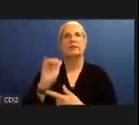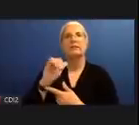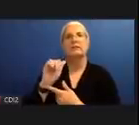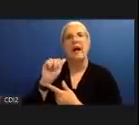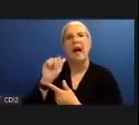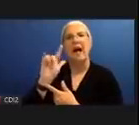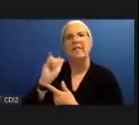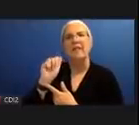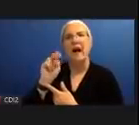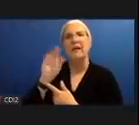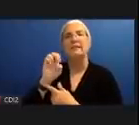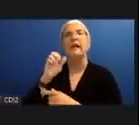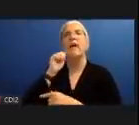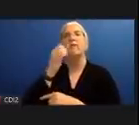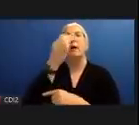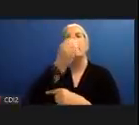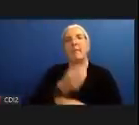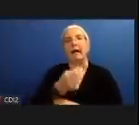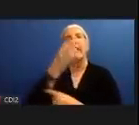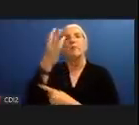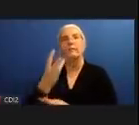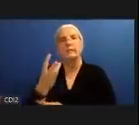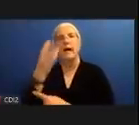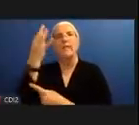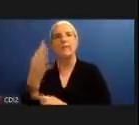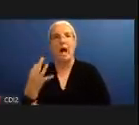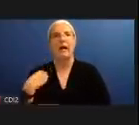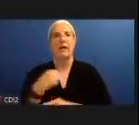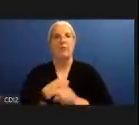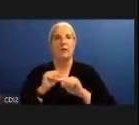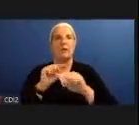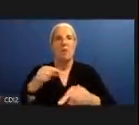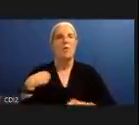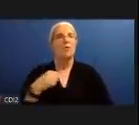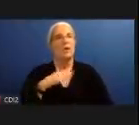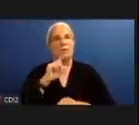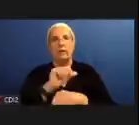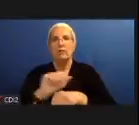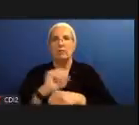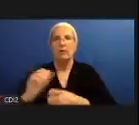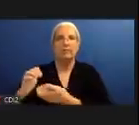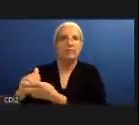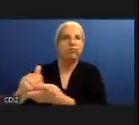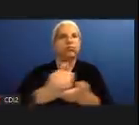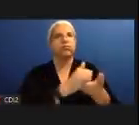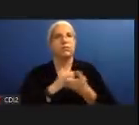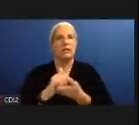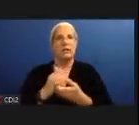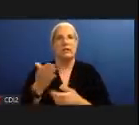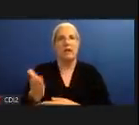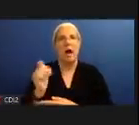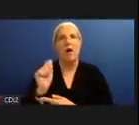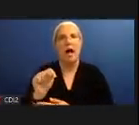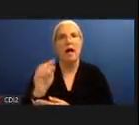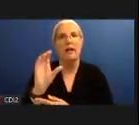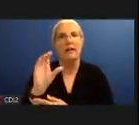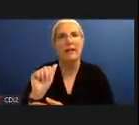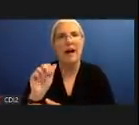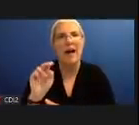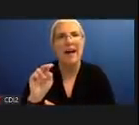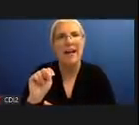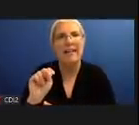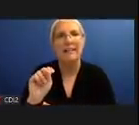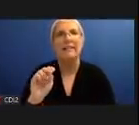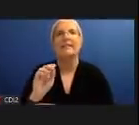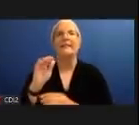formed an incredible partnership with Omar at the Canal Alliance, and he's been an incredible outreach point person